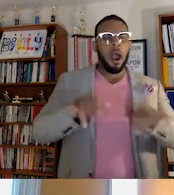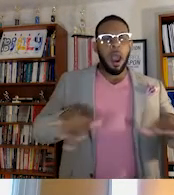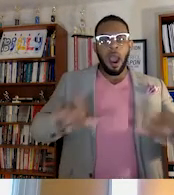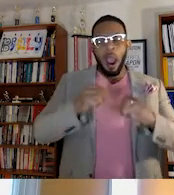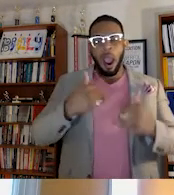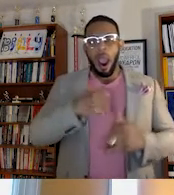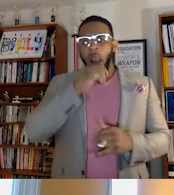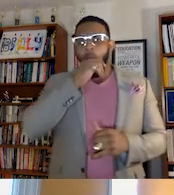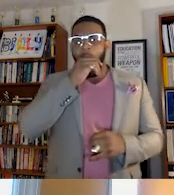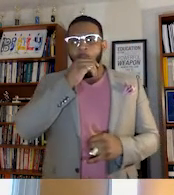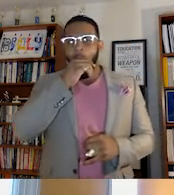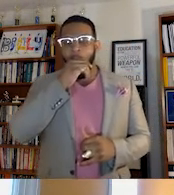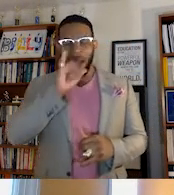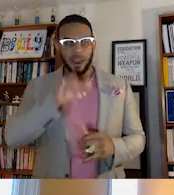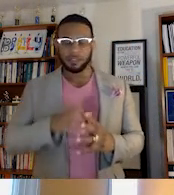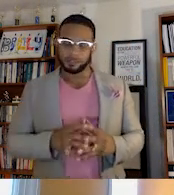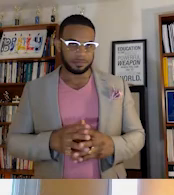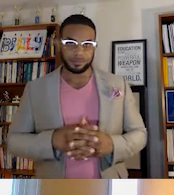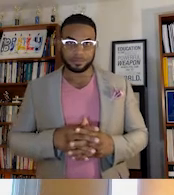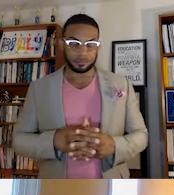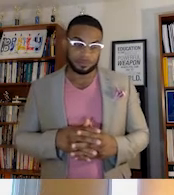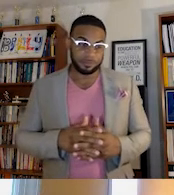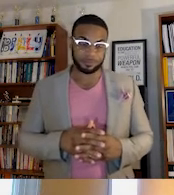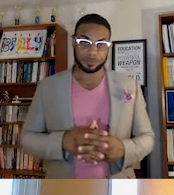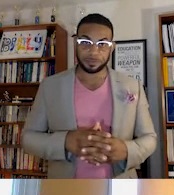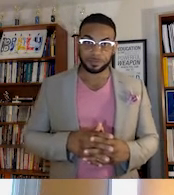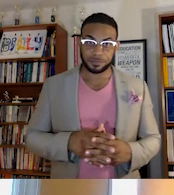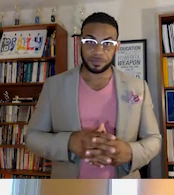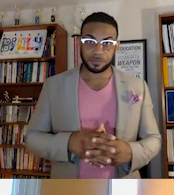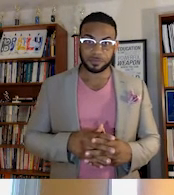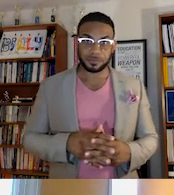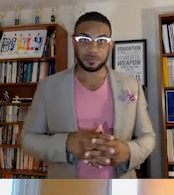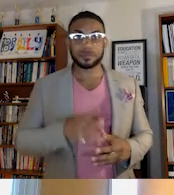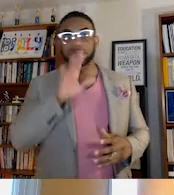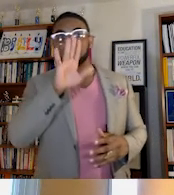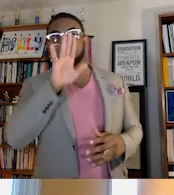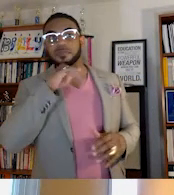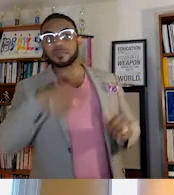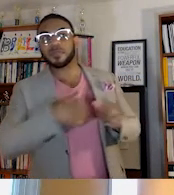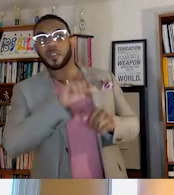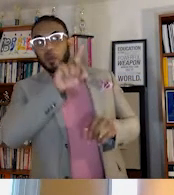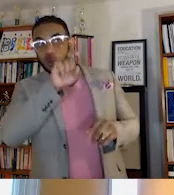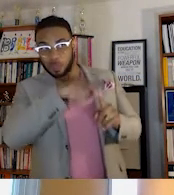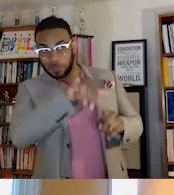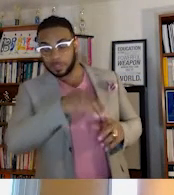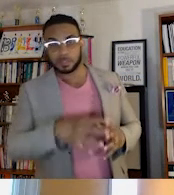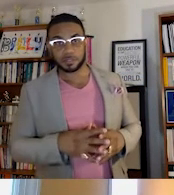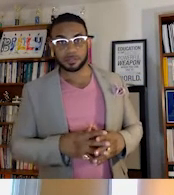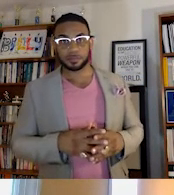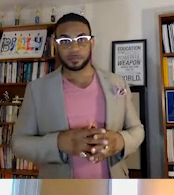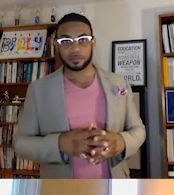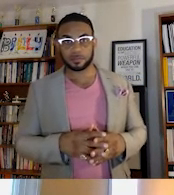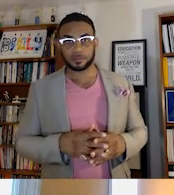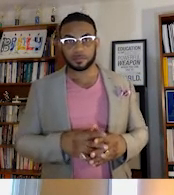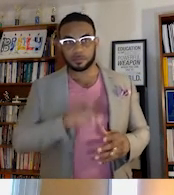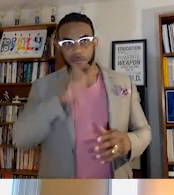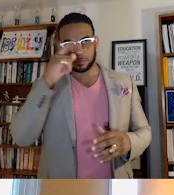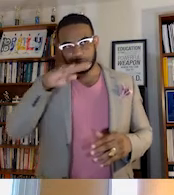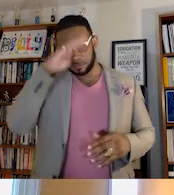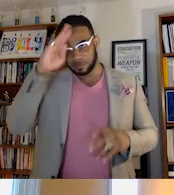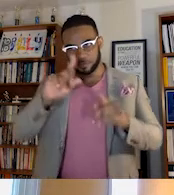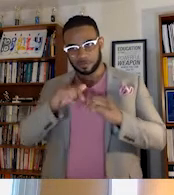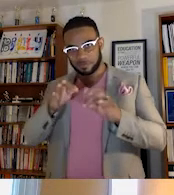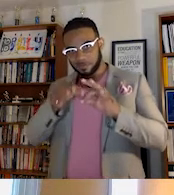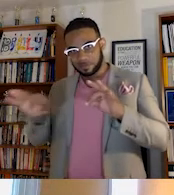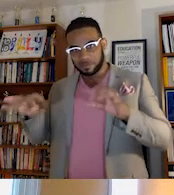me. Yeah. So yeah. I have a question. I have a follow-up question to that. Especially for my Black folks